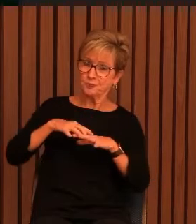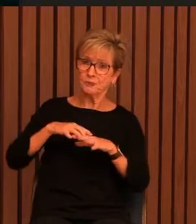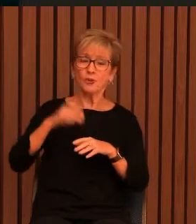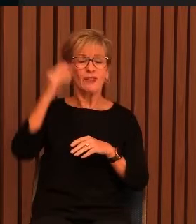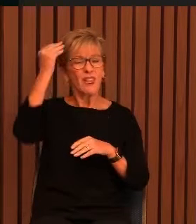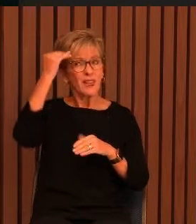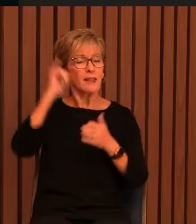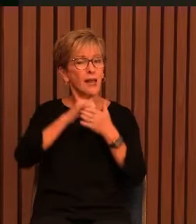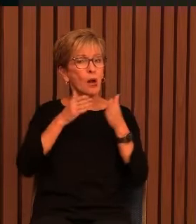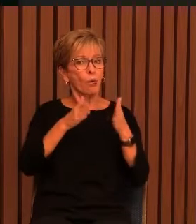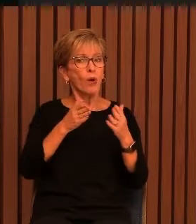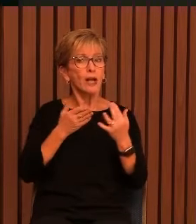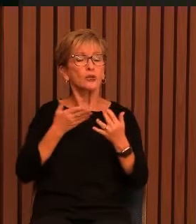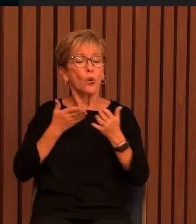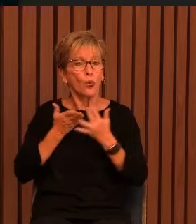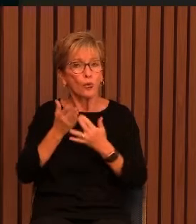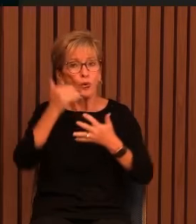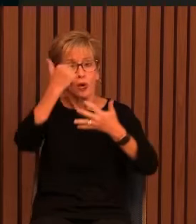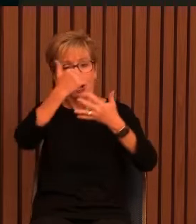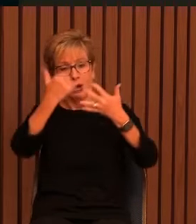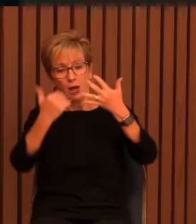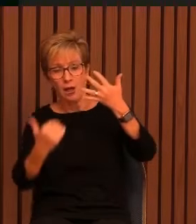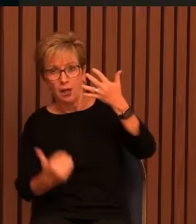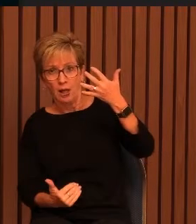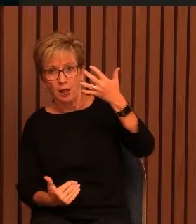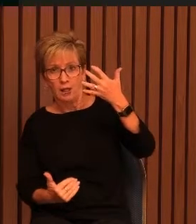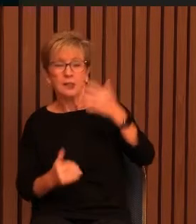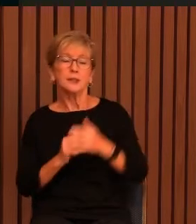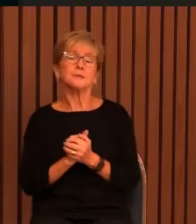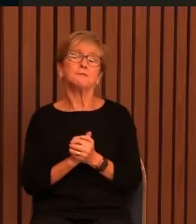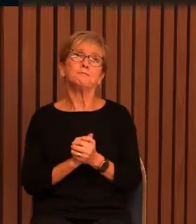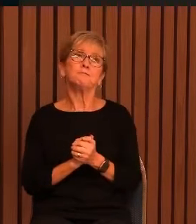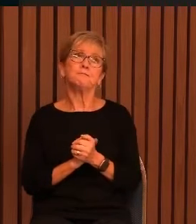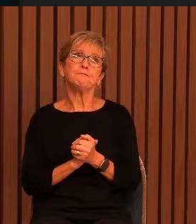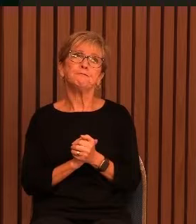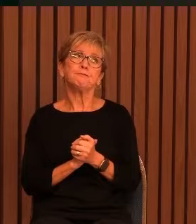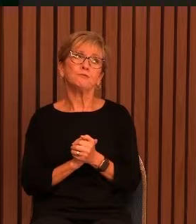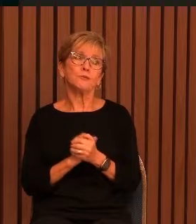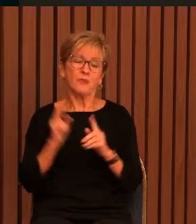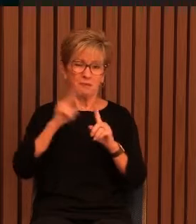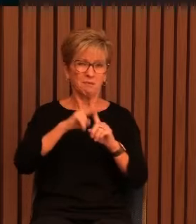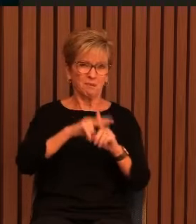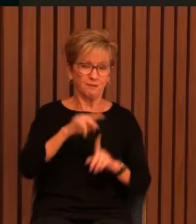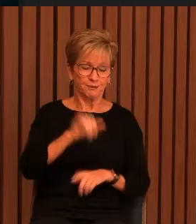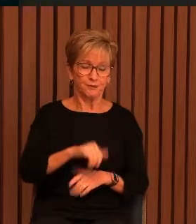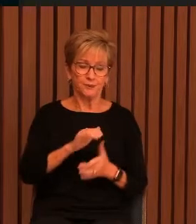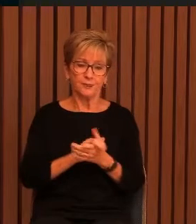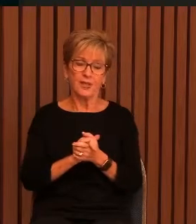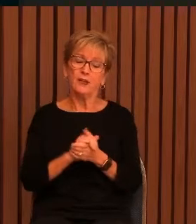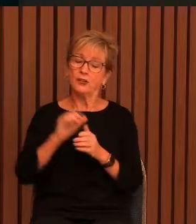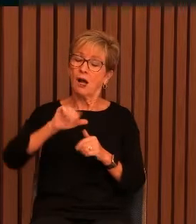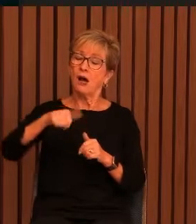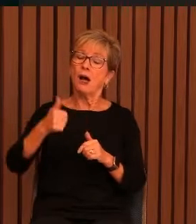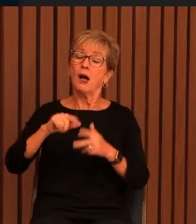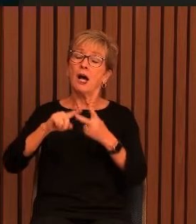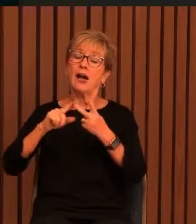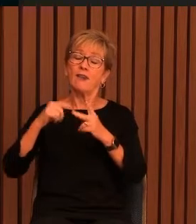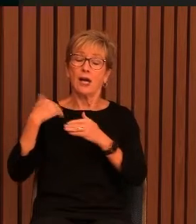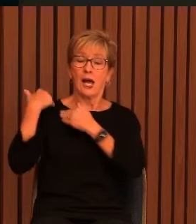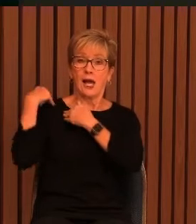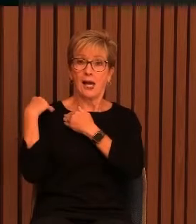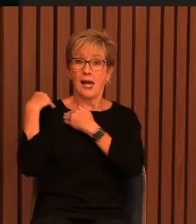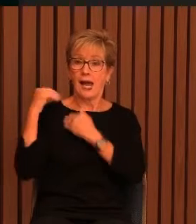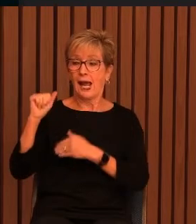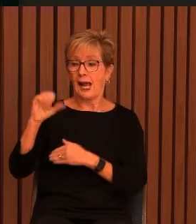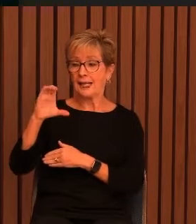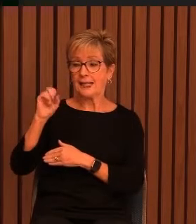things related to the graduate. And then there's an accountability mindset piece, and I sometimes think that's